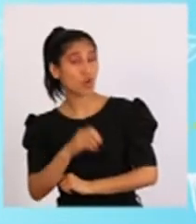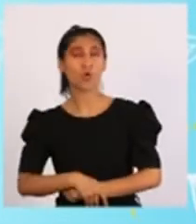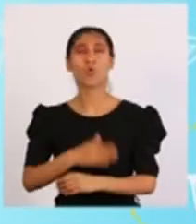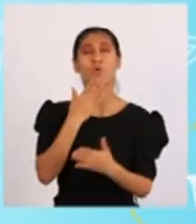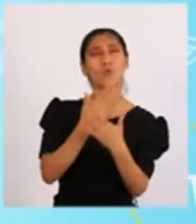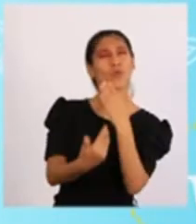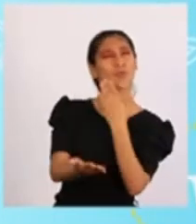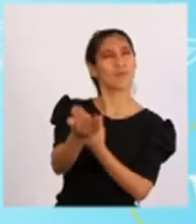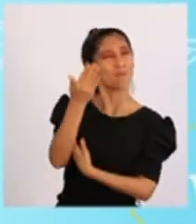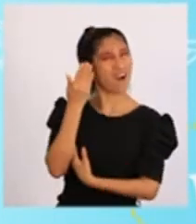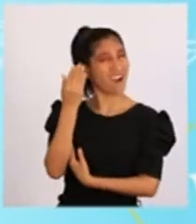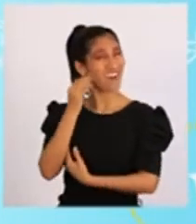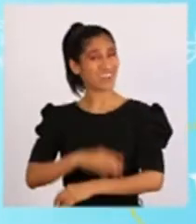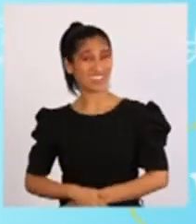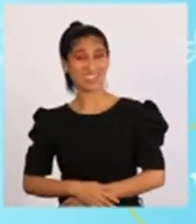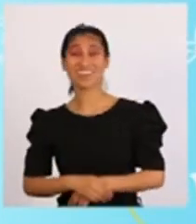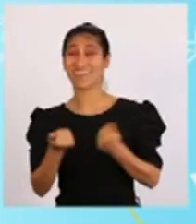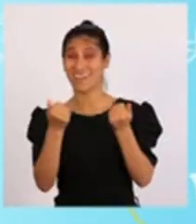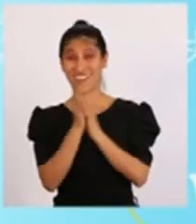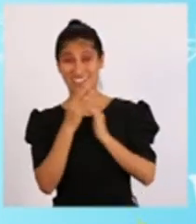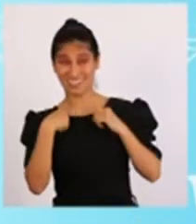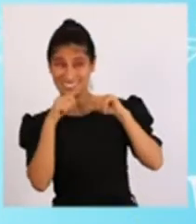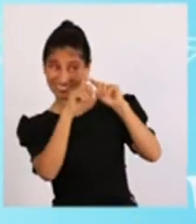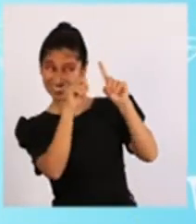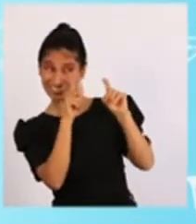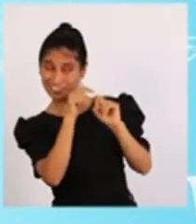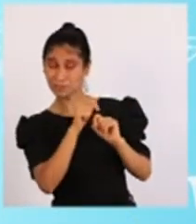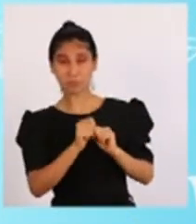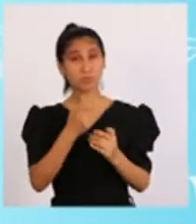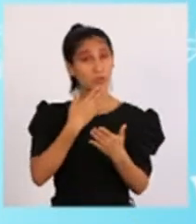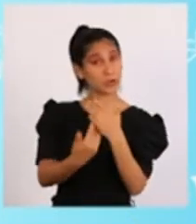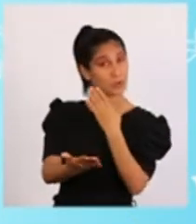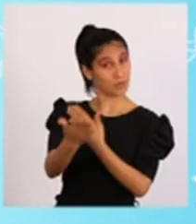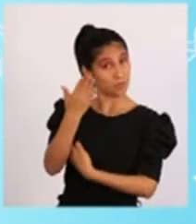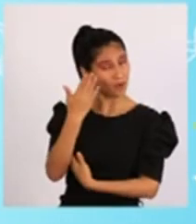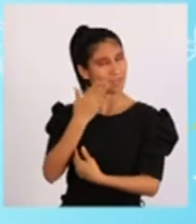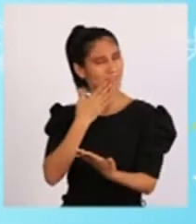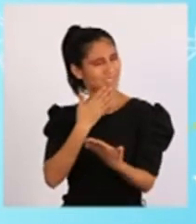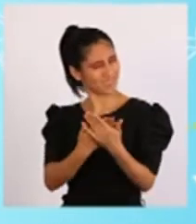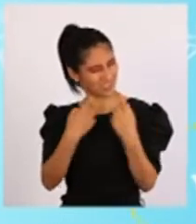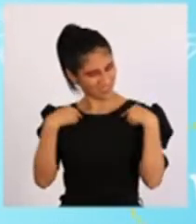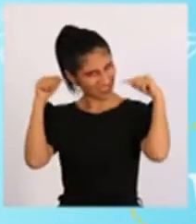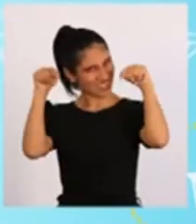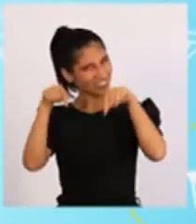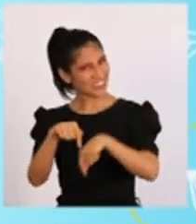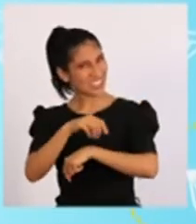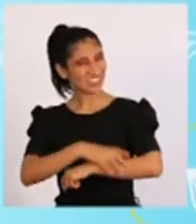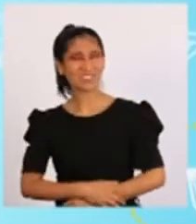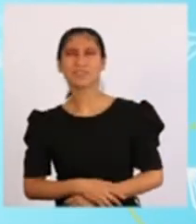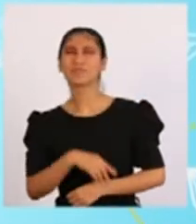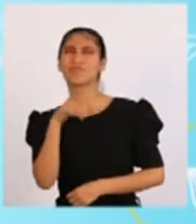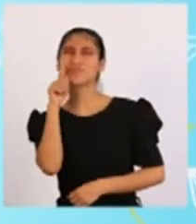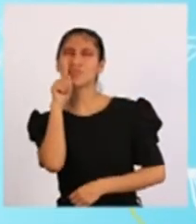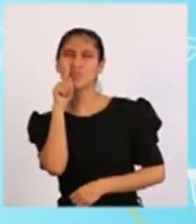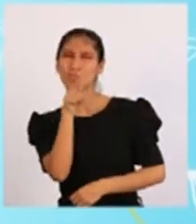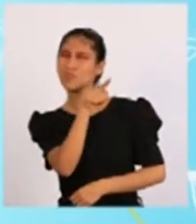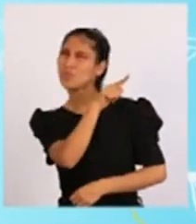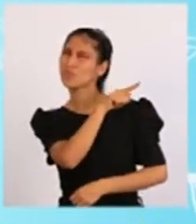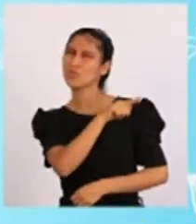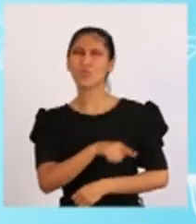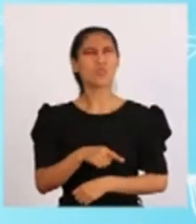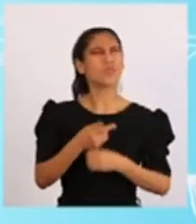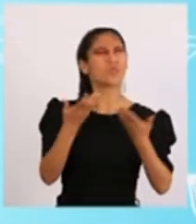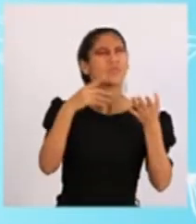Marino, and welcome to my podcast episode. Good morning, Mario. Thank you for the invitation. What's your full